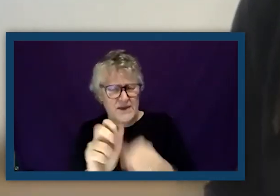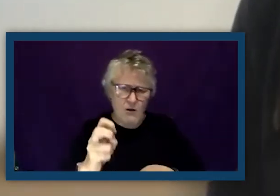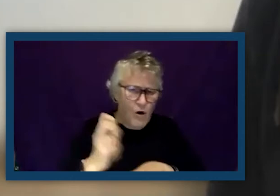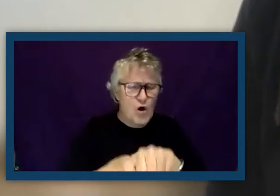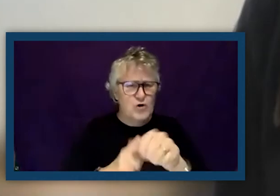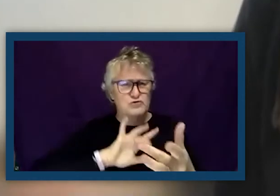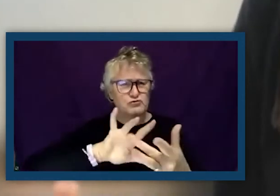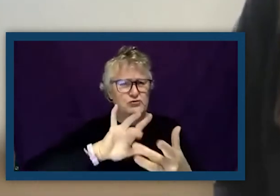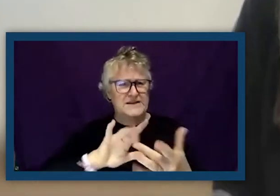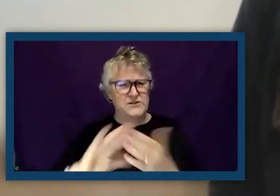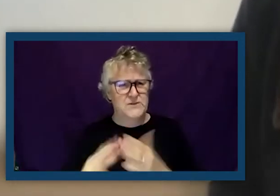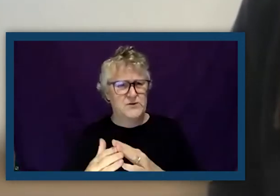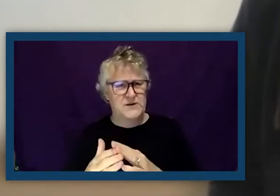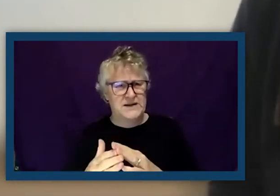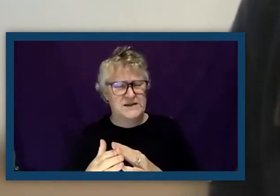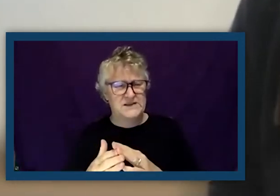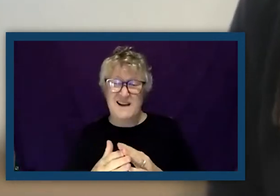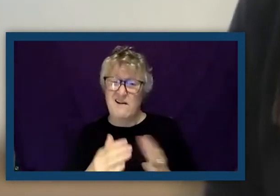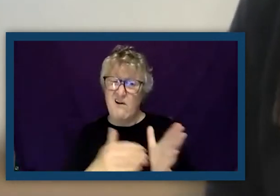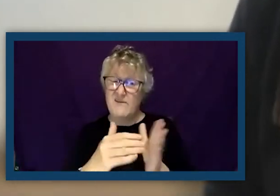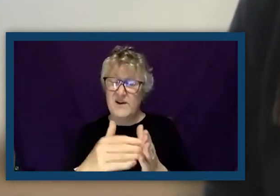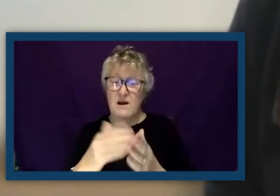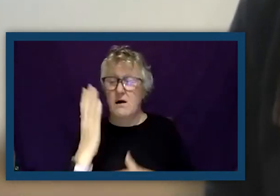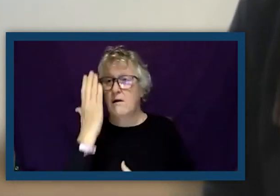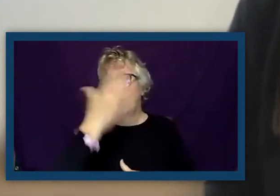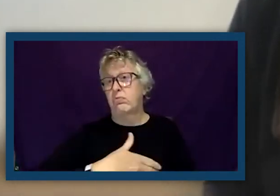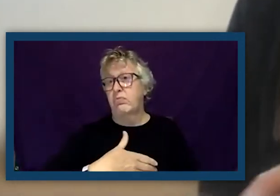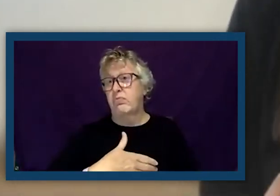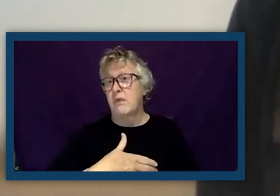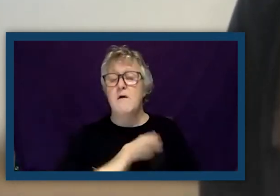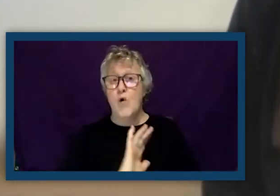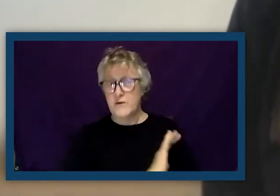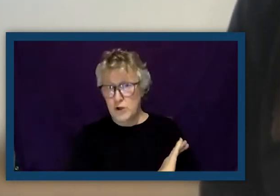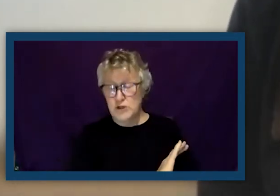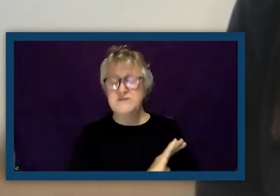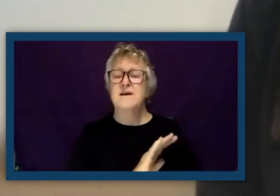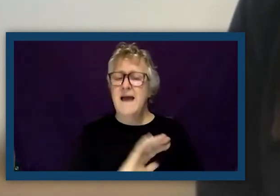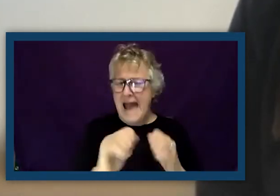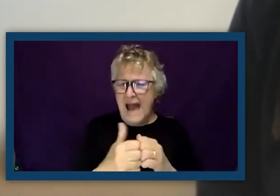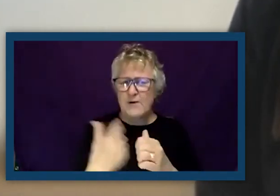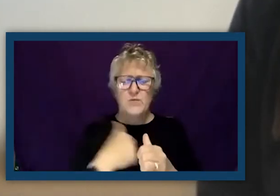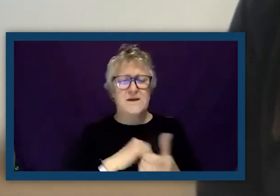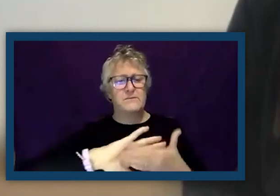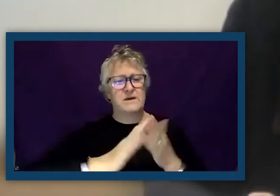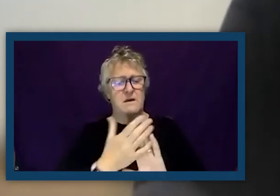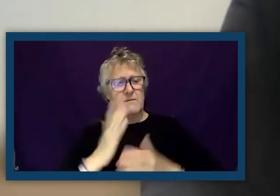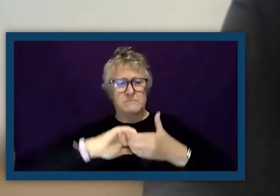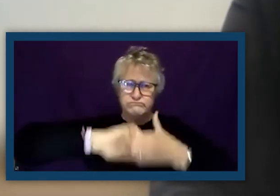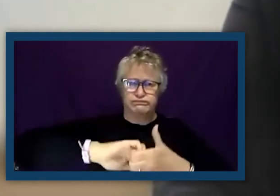often overlooked and feeling disenfranchised? And how can we be a partner to those